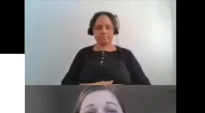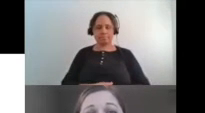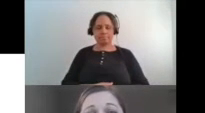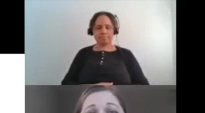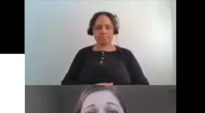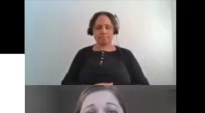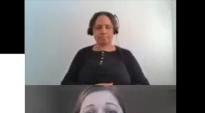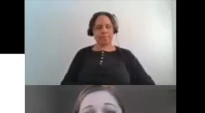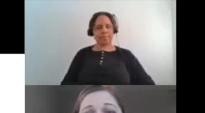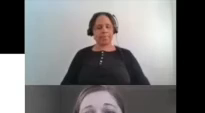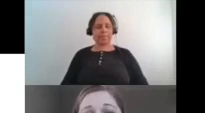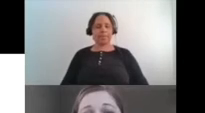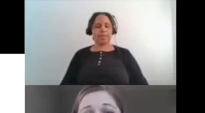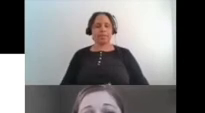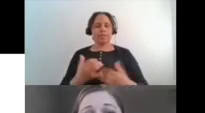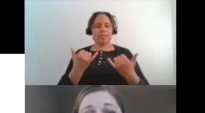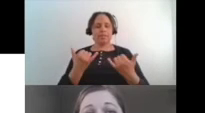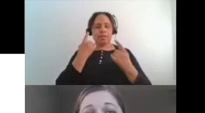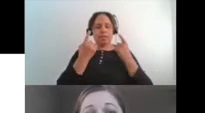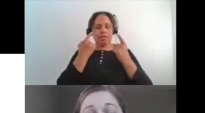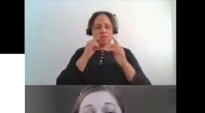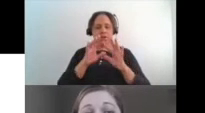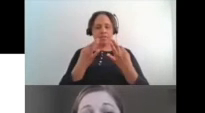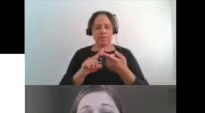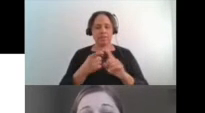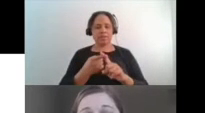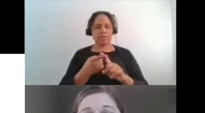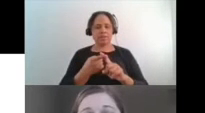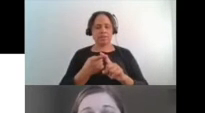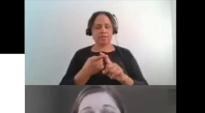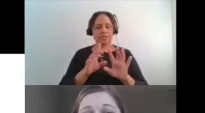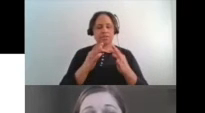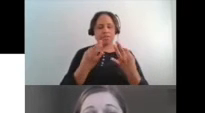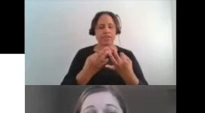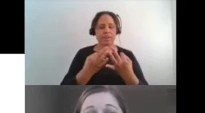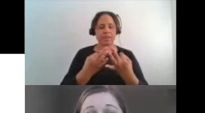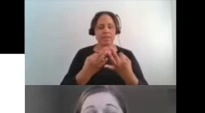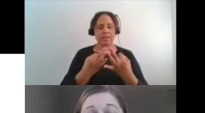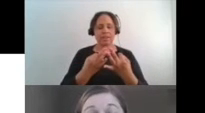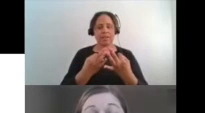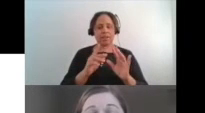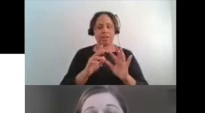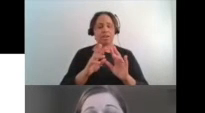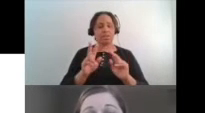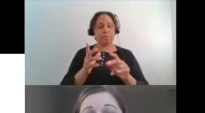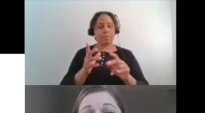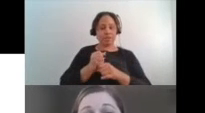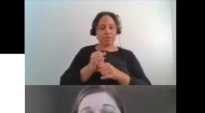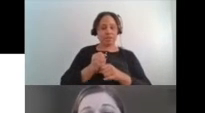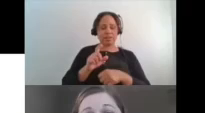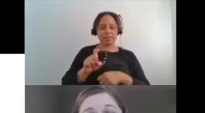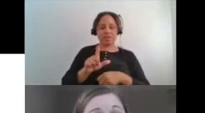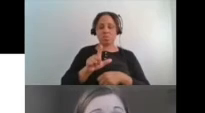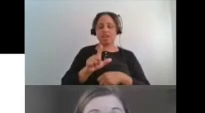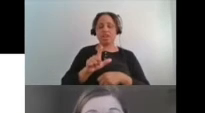So now the considerations for family and friends. So for family of recipients, the recipients are going to need 24/7 support for